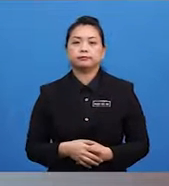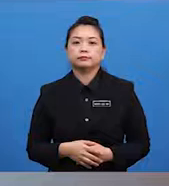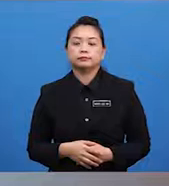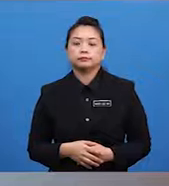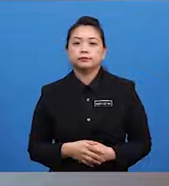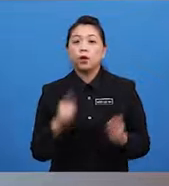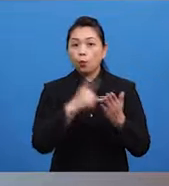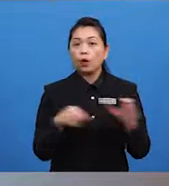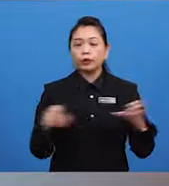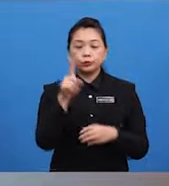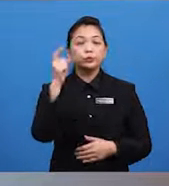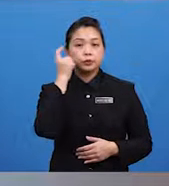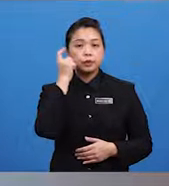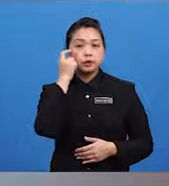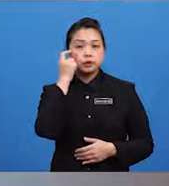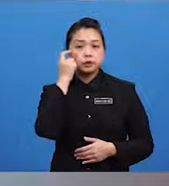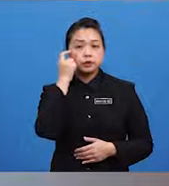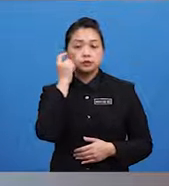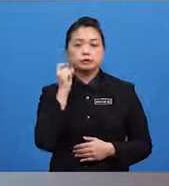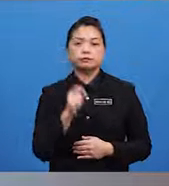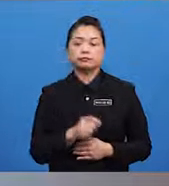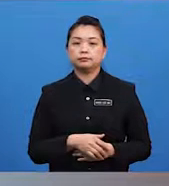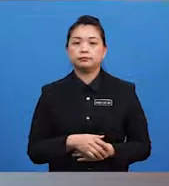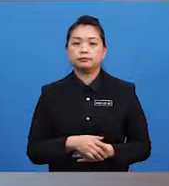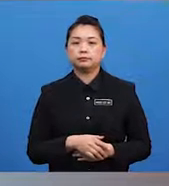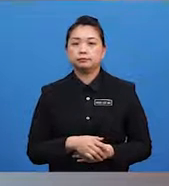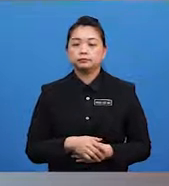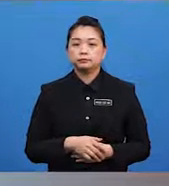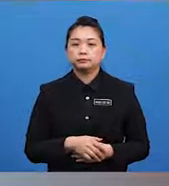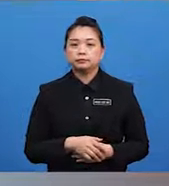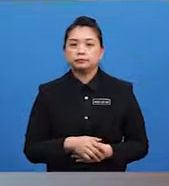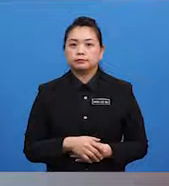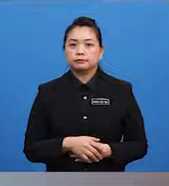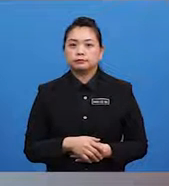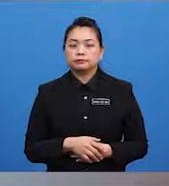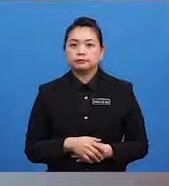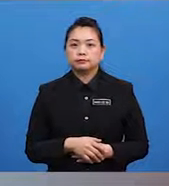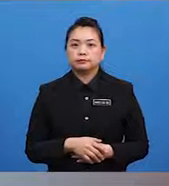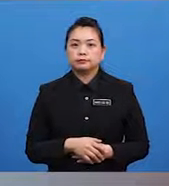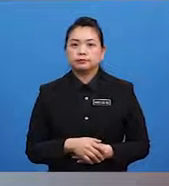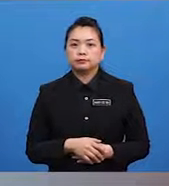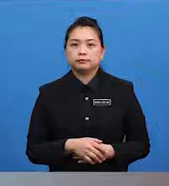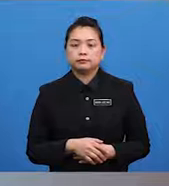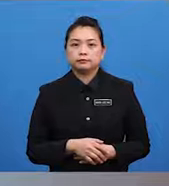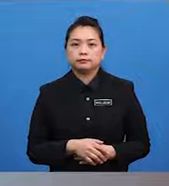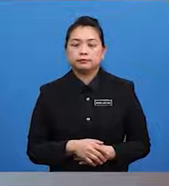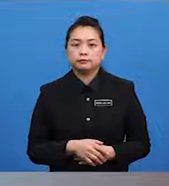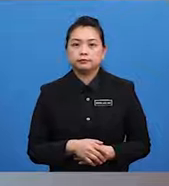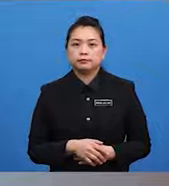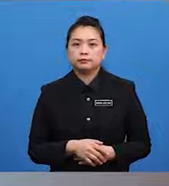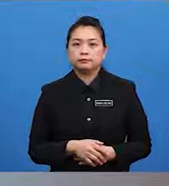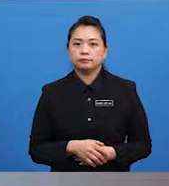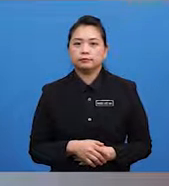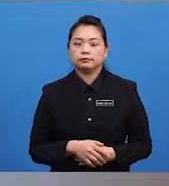do you think is the assurance given by the Malaysia kitchen spokesperson? Read through